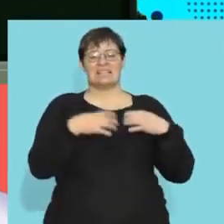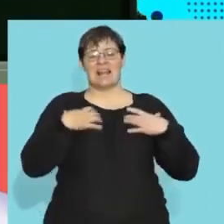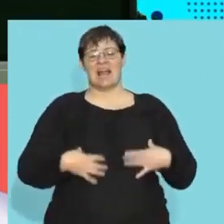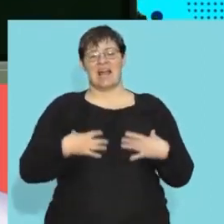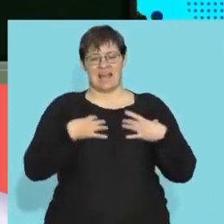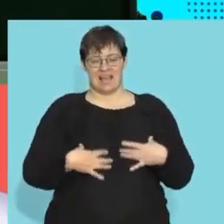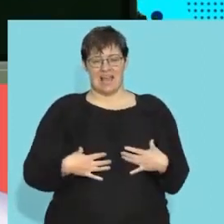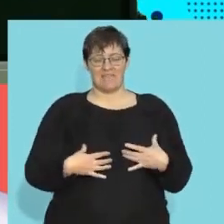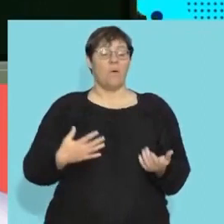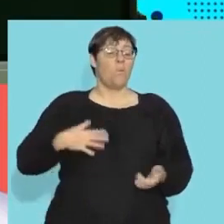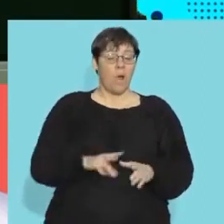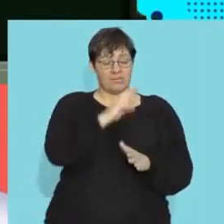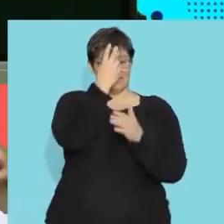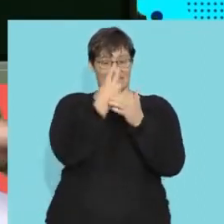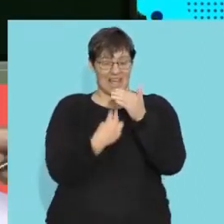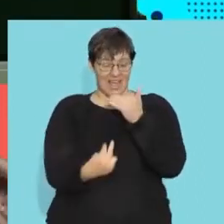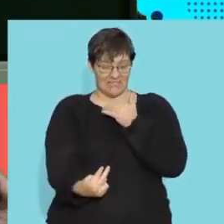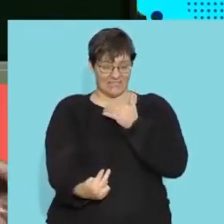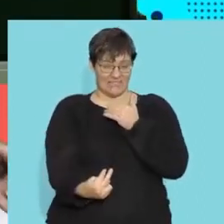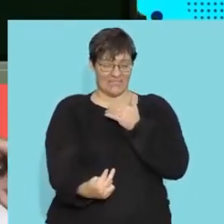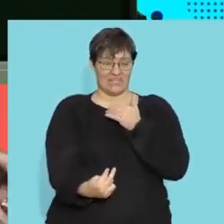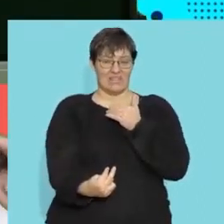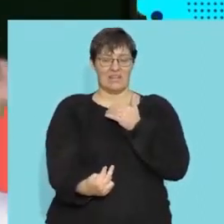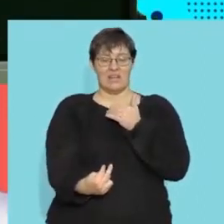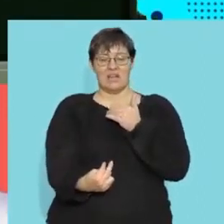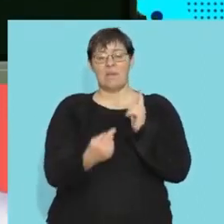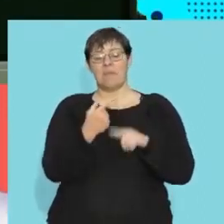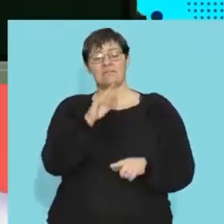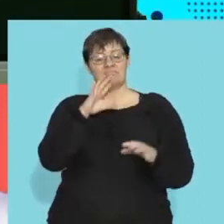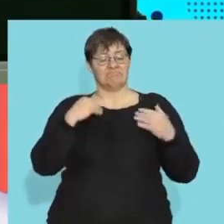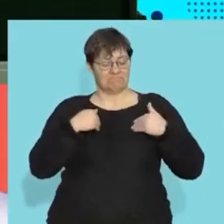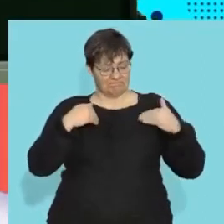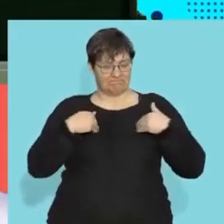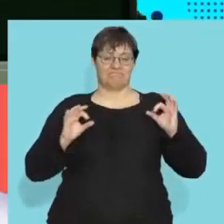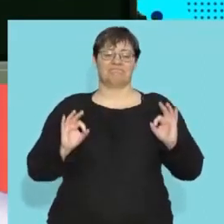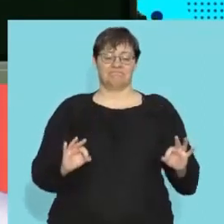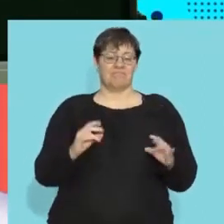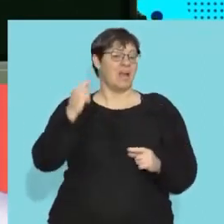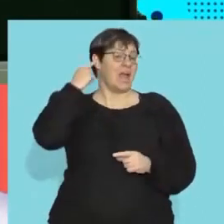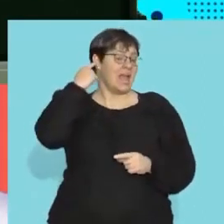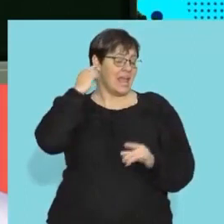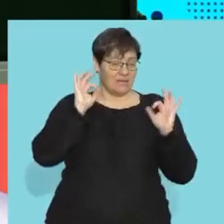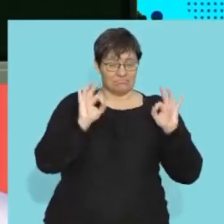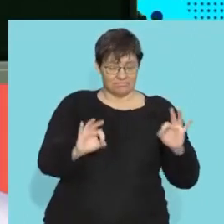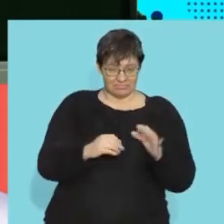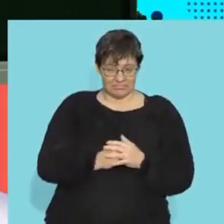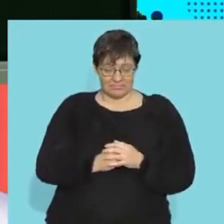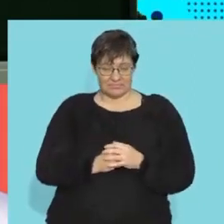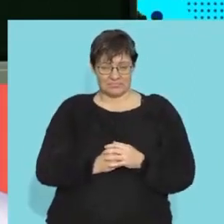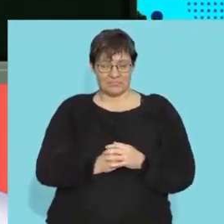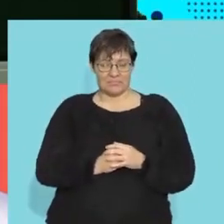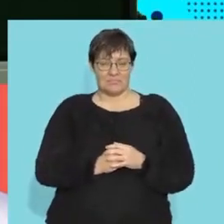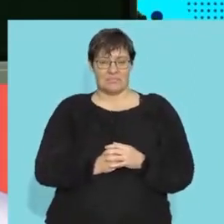lungs tested because if I wanted to go and dive underwater, right, I obviously had to make sure that my ears were in good